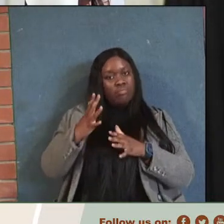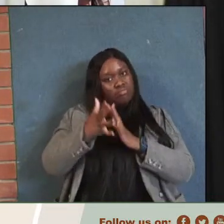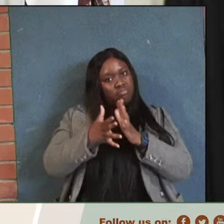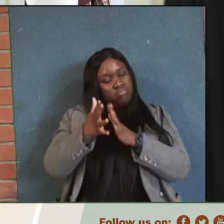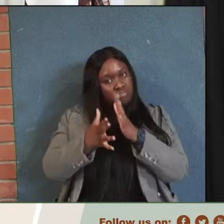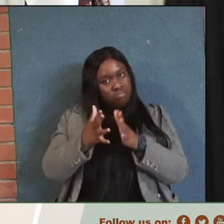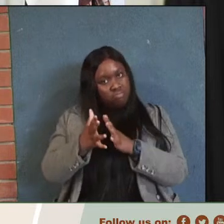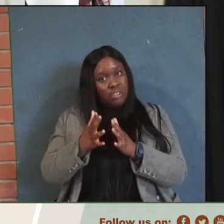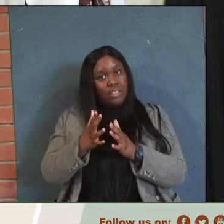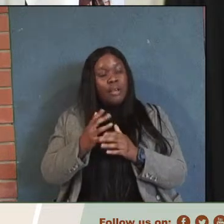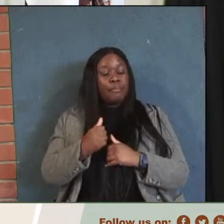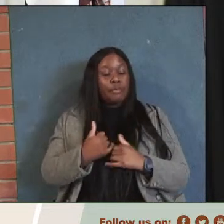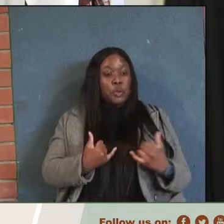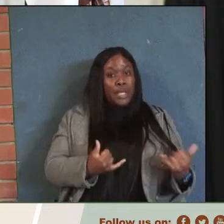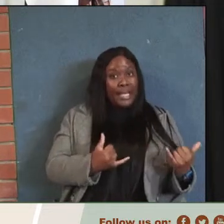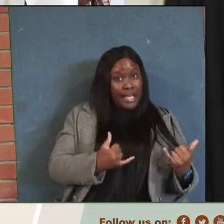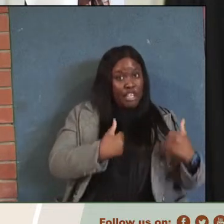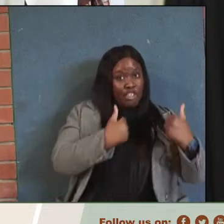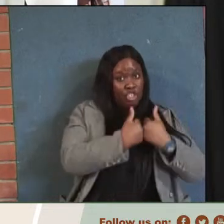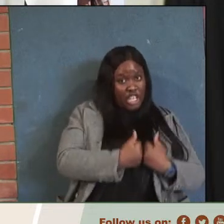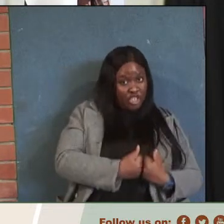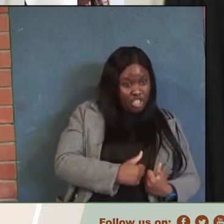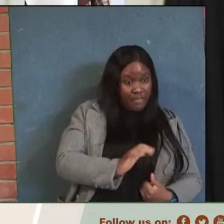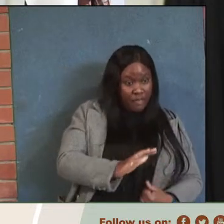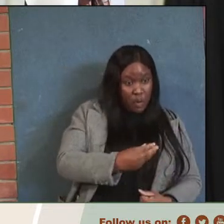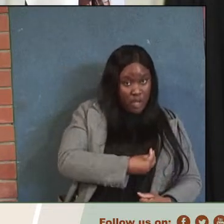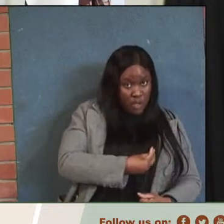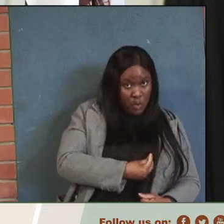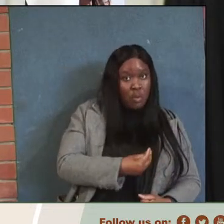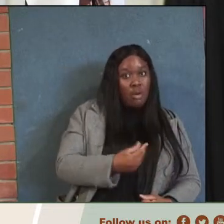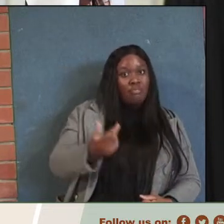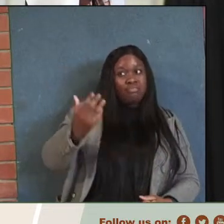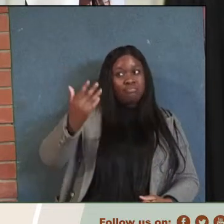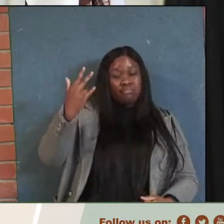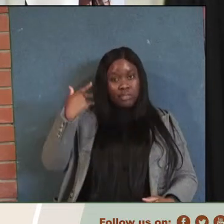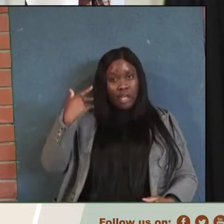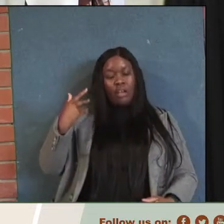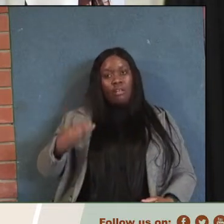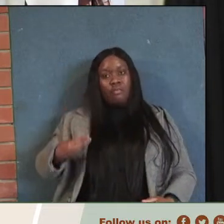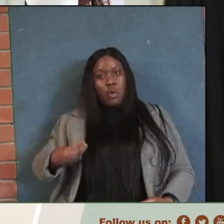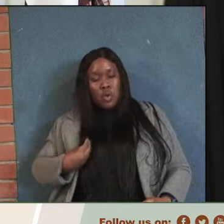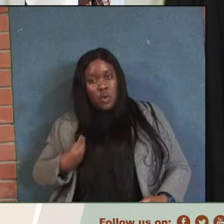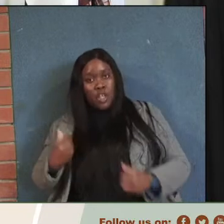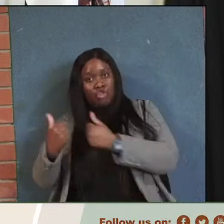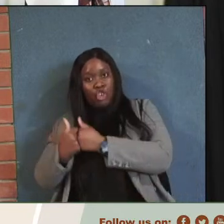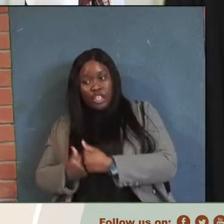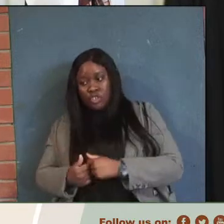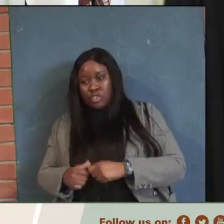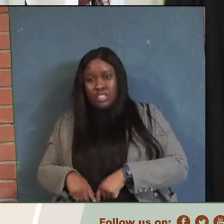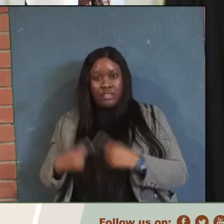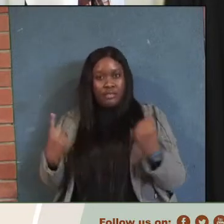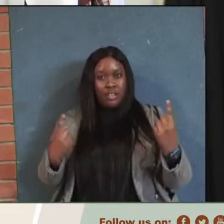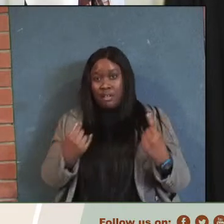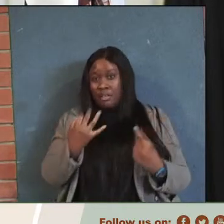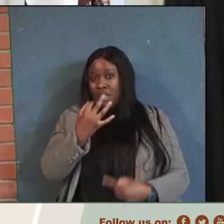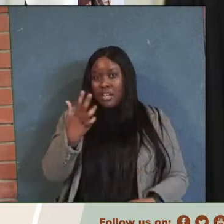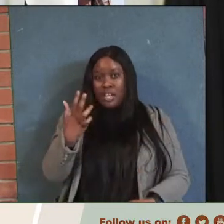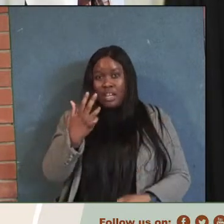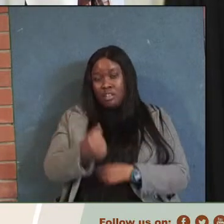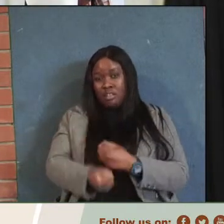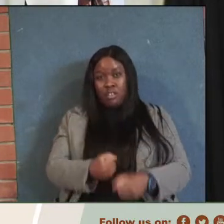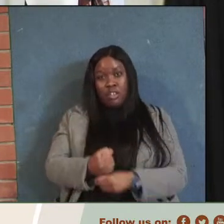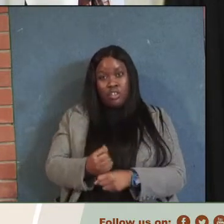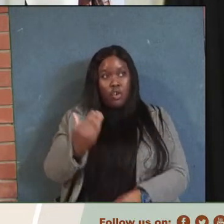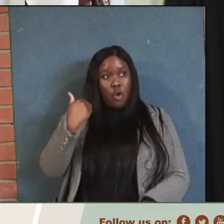very different to the challenges of the youth of yesteryear. Some 39 years ago, I stood across the road here